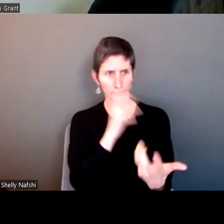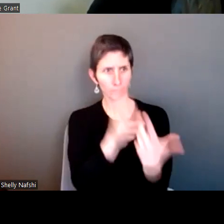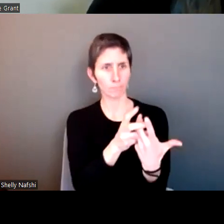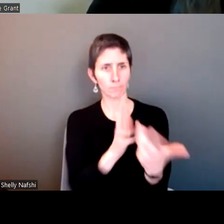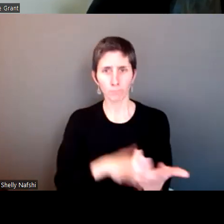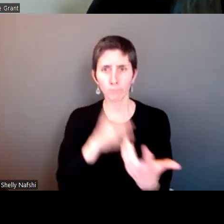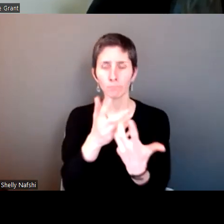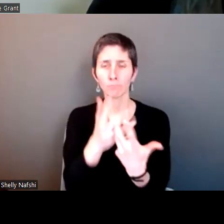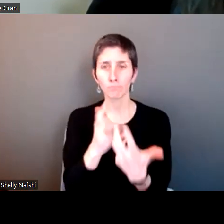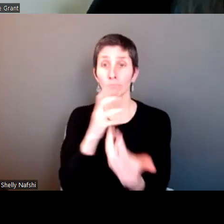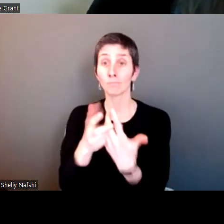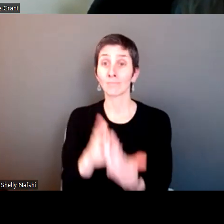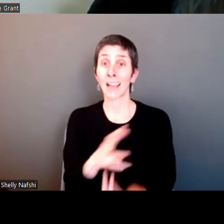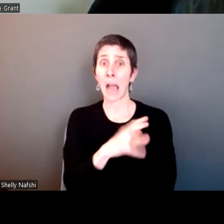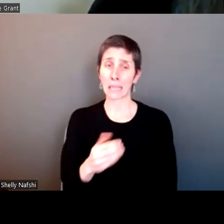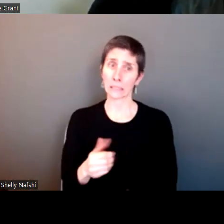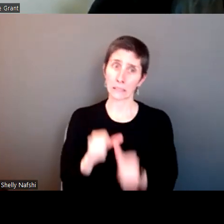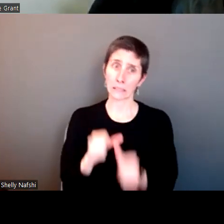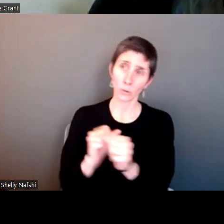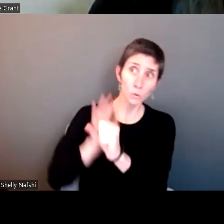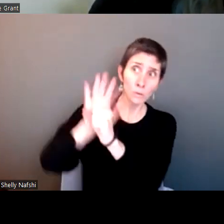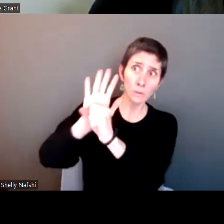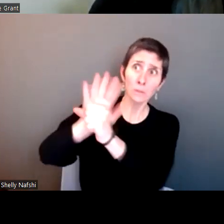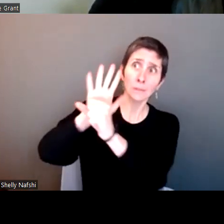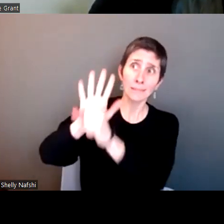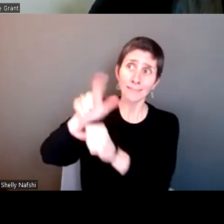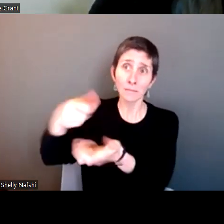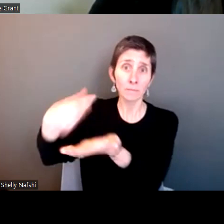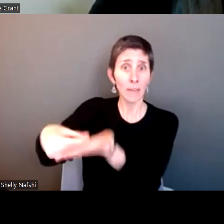the need for more funding and supports for these services.